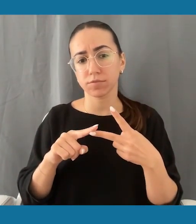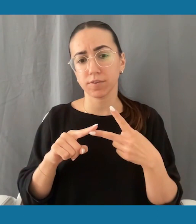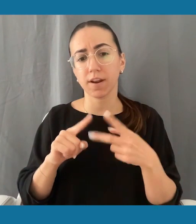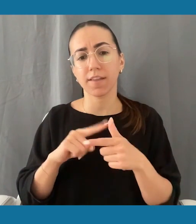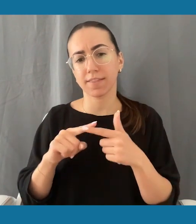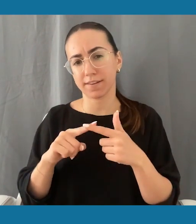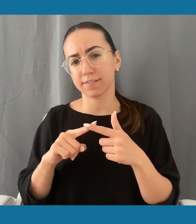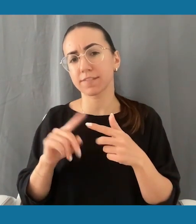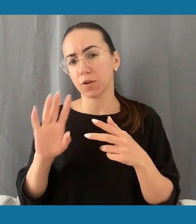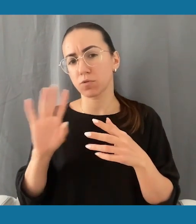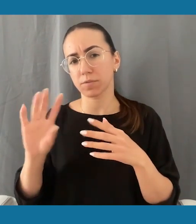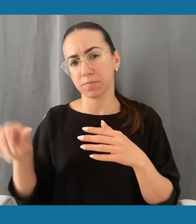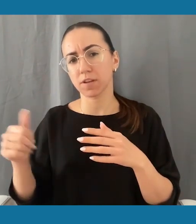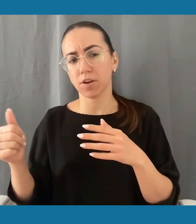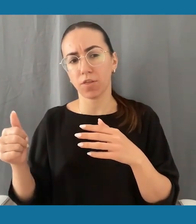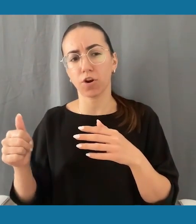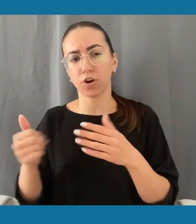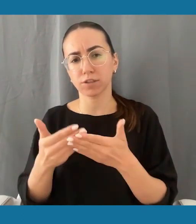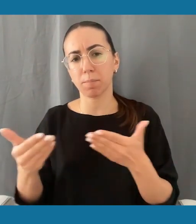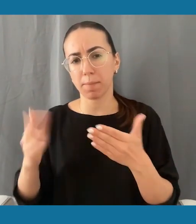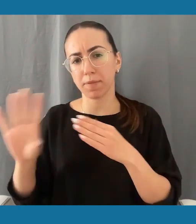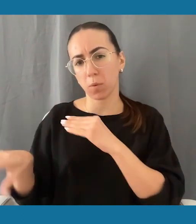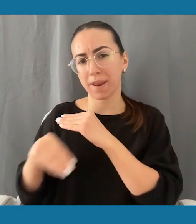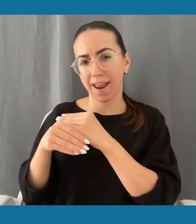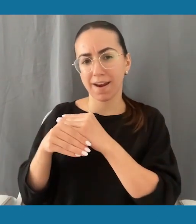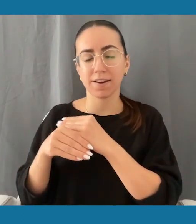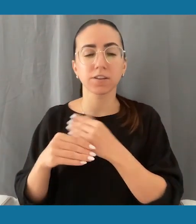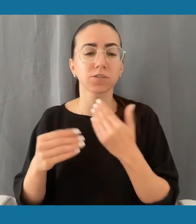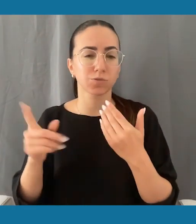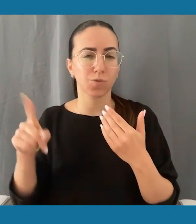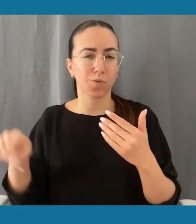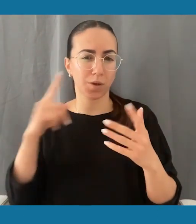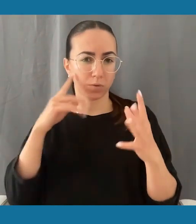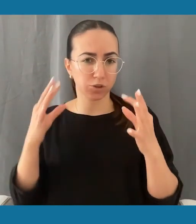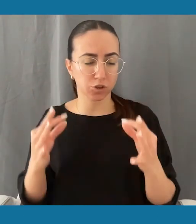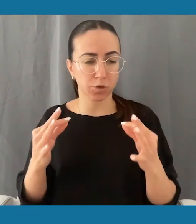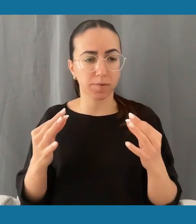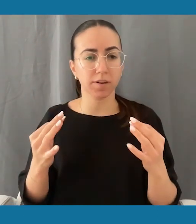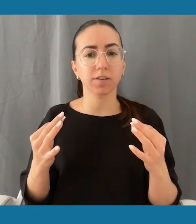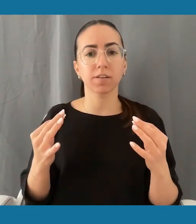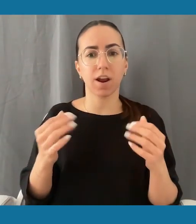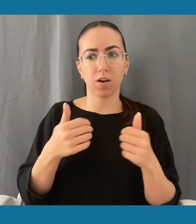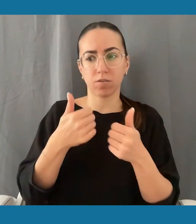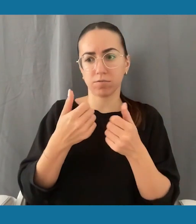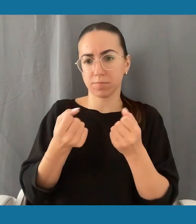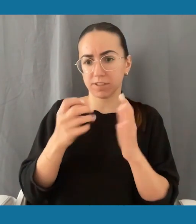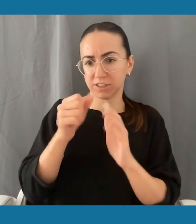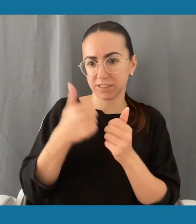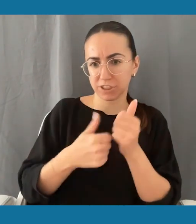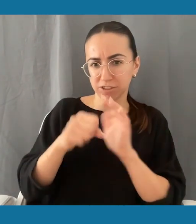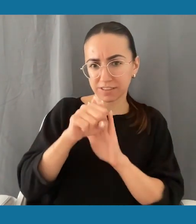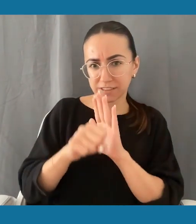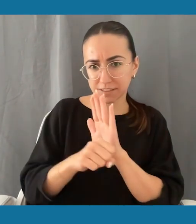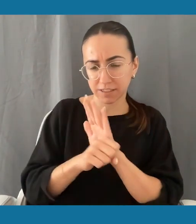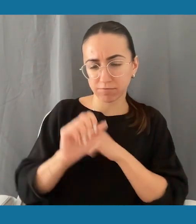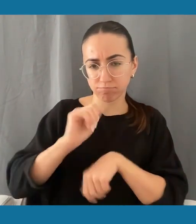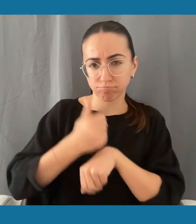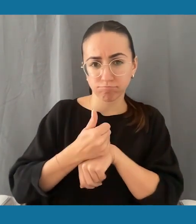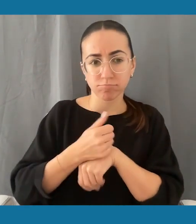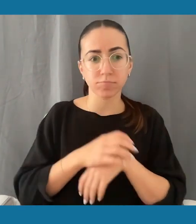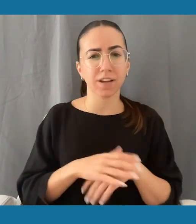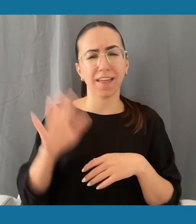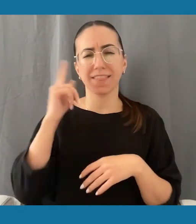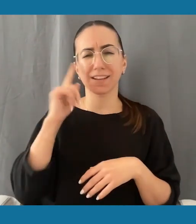to that. So that is a determination that each state makes, but it is usually around $100 or